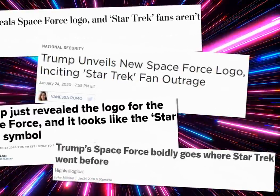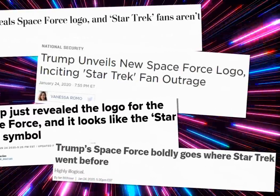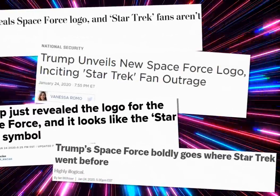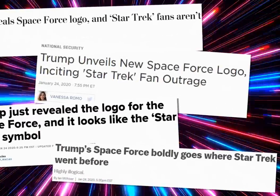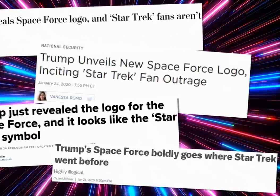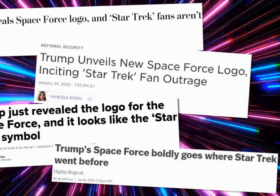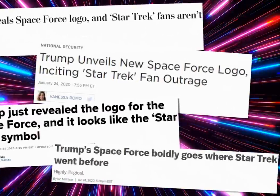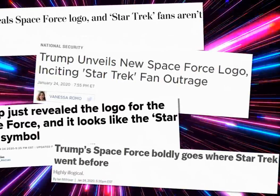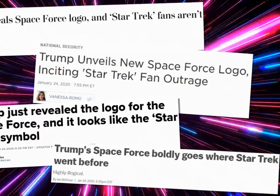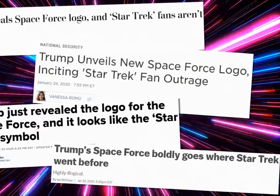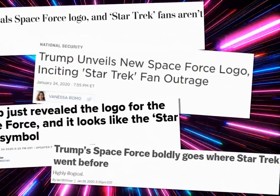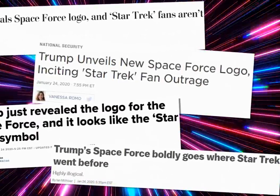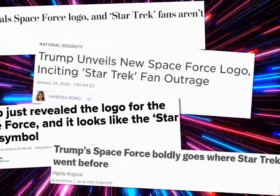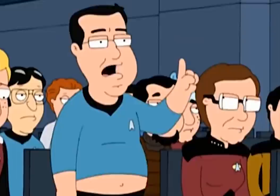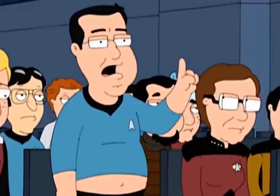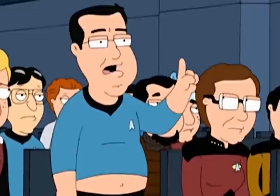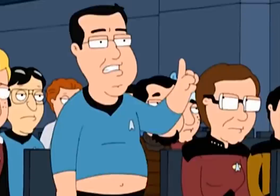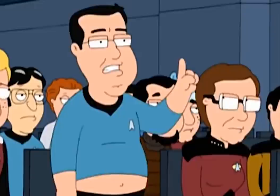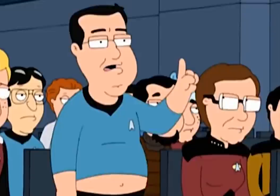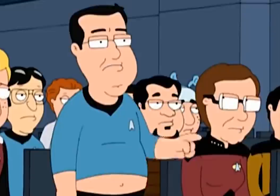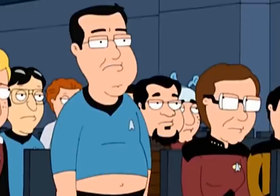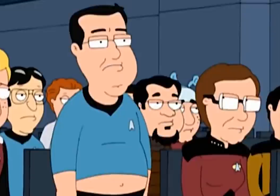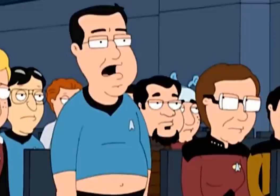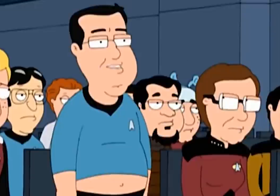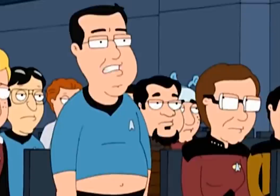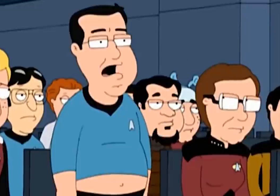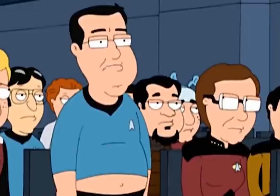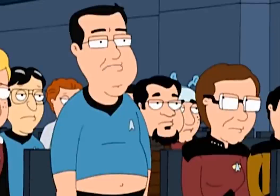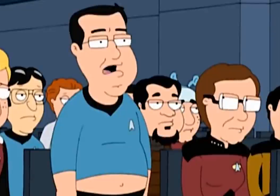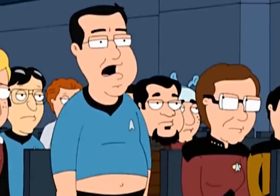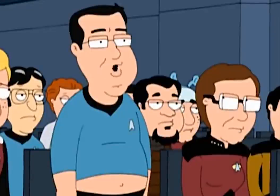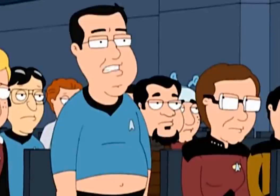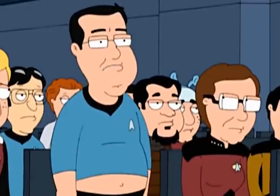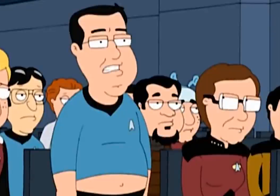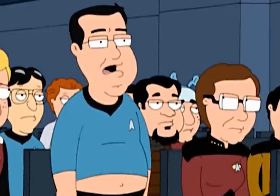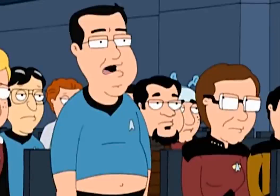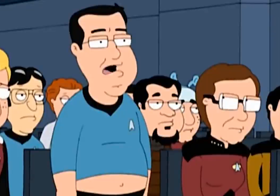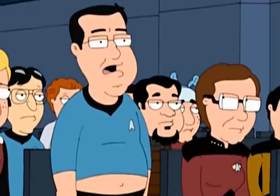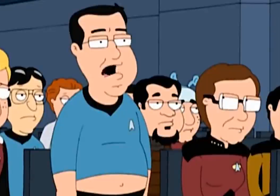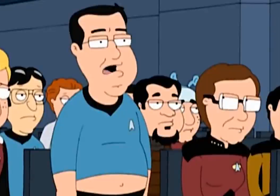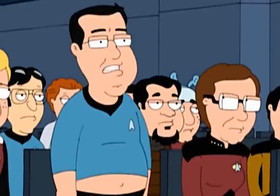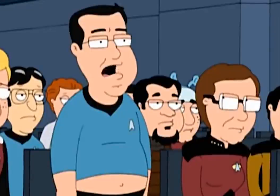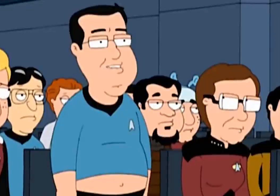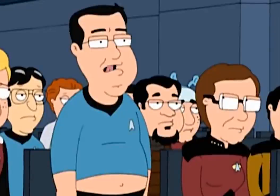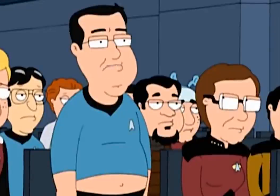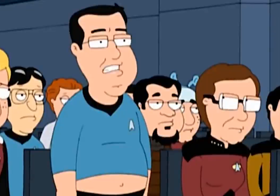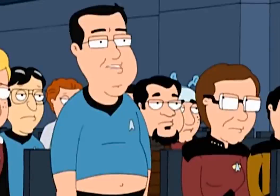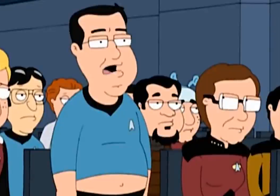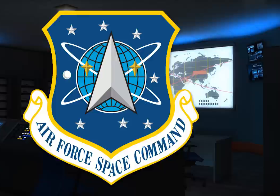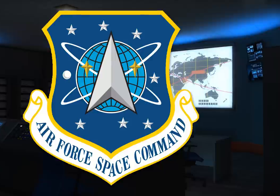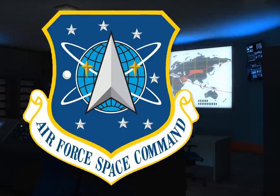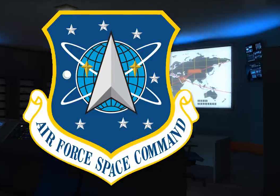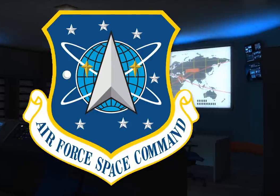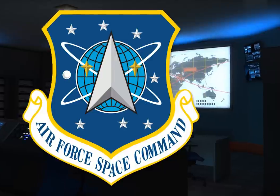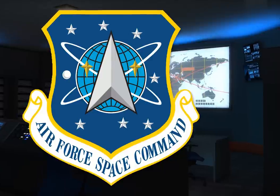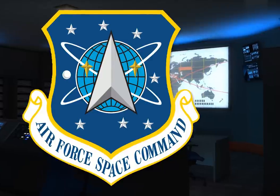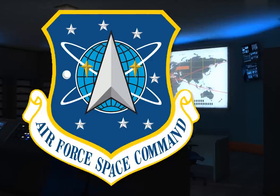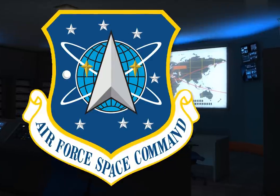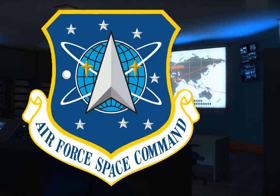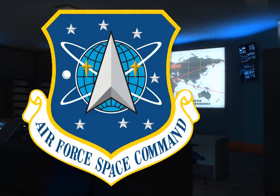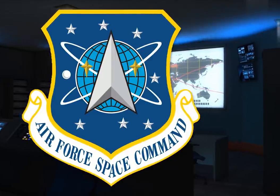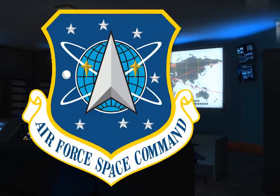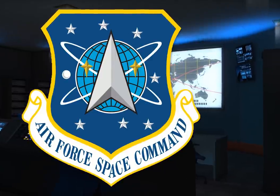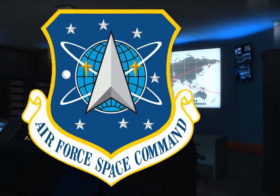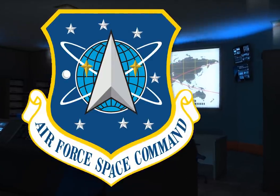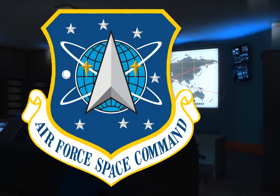Space Force logo from Star Trek, which anyone who knows anything about Star Trek knows was utterly false. In fact, the